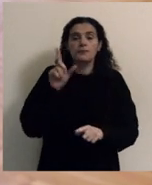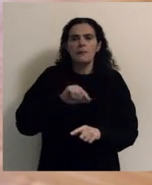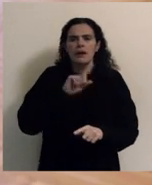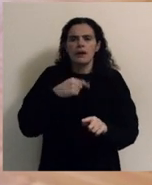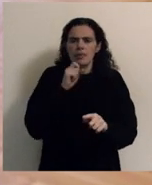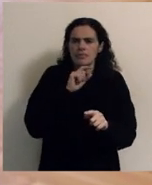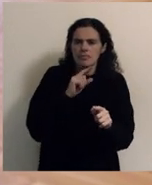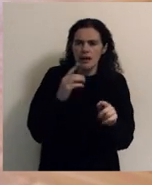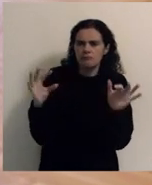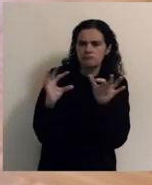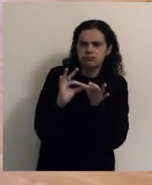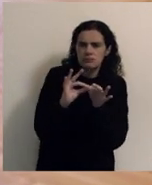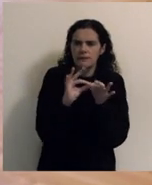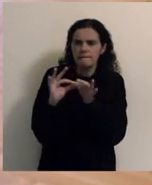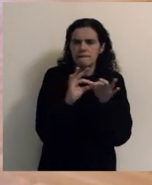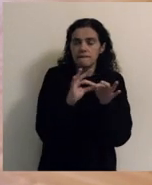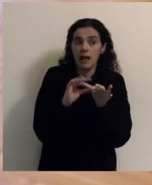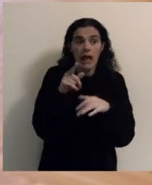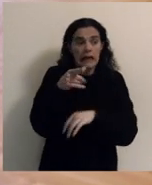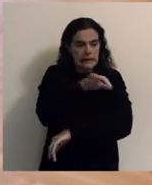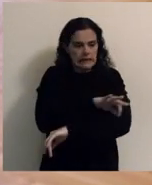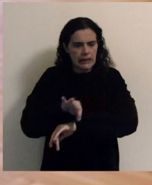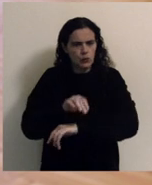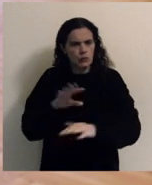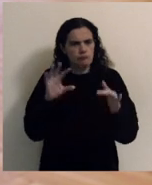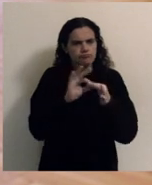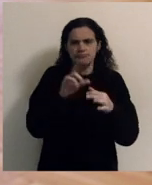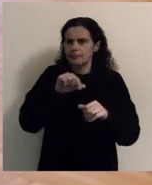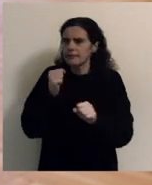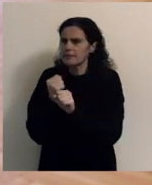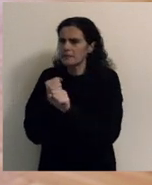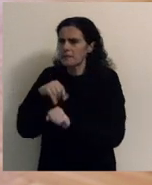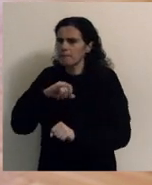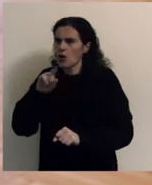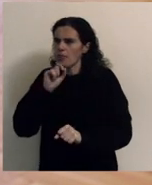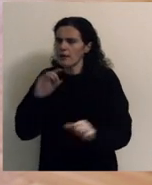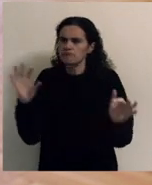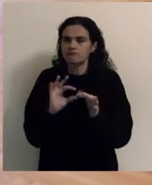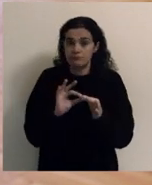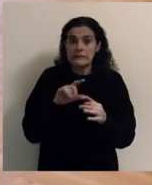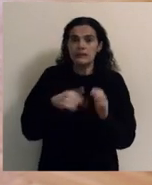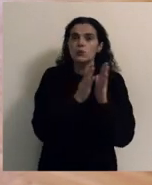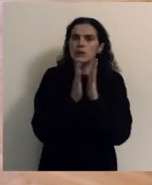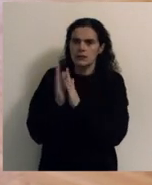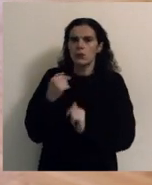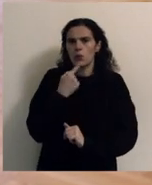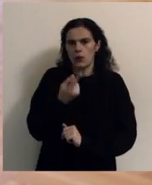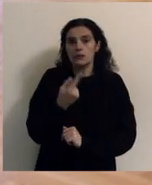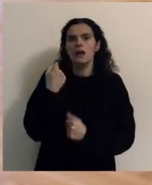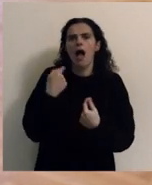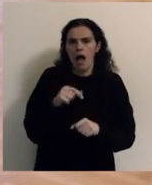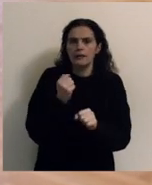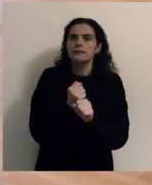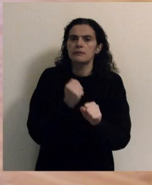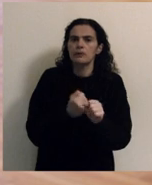a symbiosis between the architecture and Miró's work. The collection, as I mentioned, has